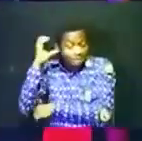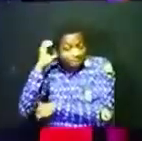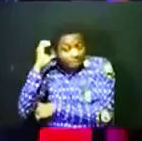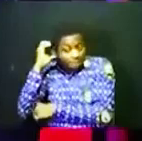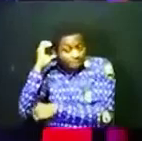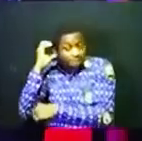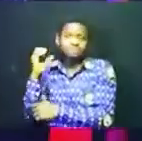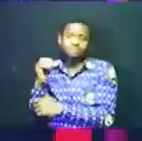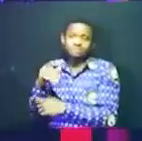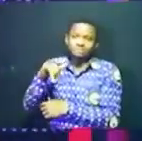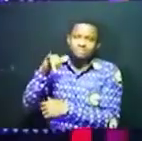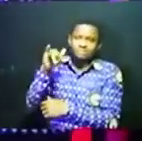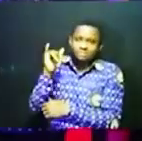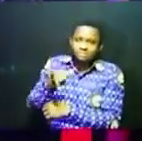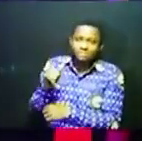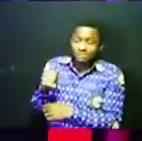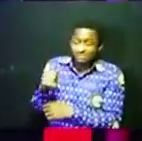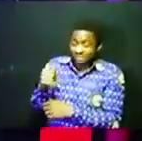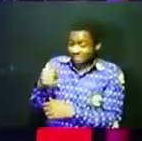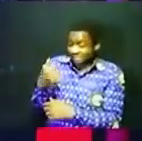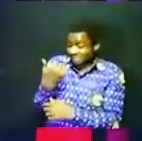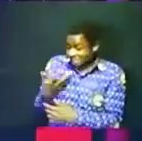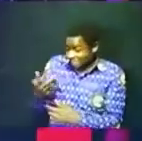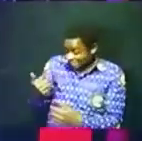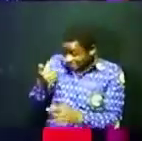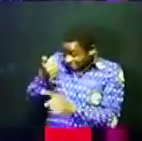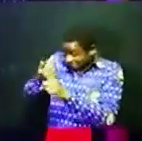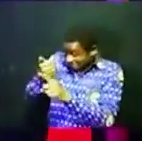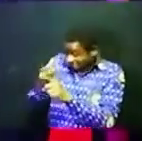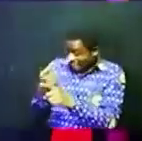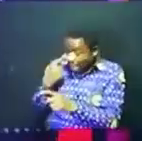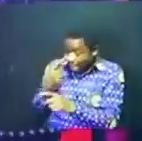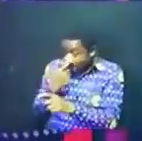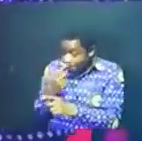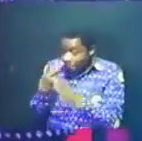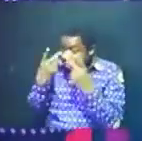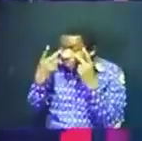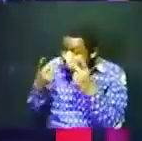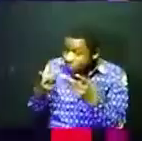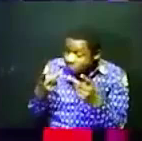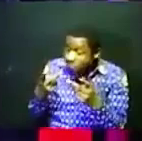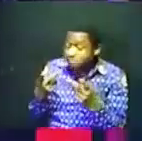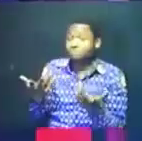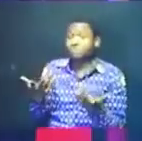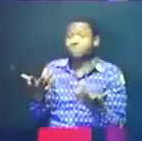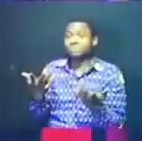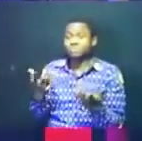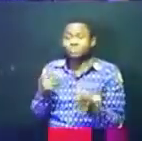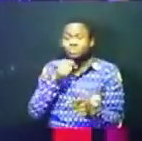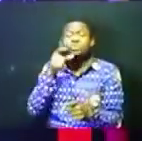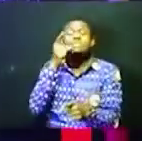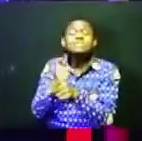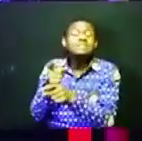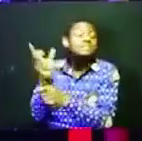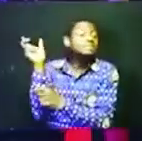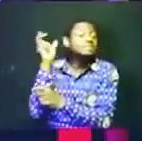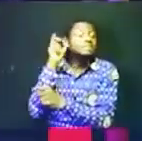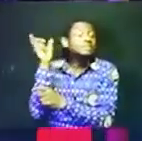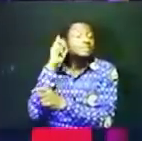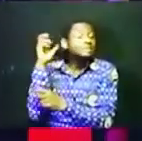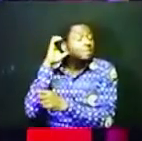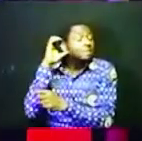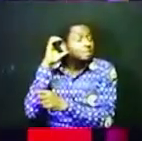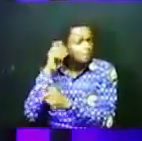heard. Which we have seen with our eyes. So we didn't just hear, we saw